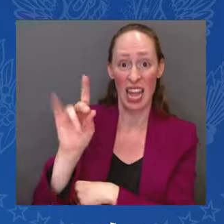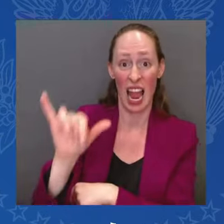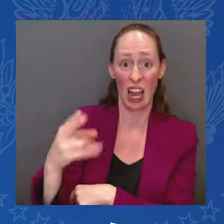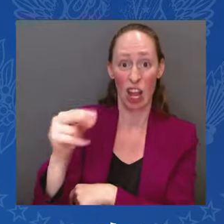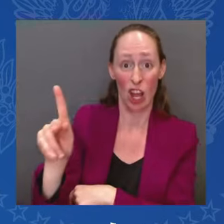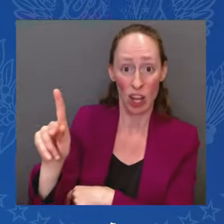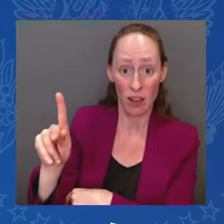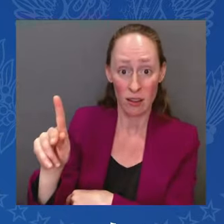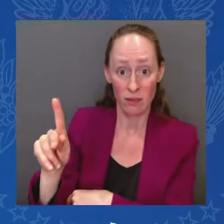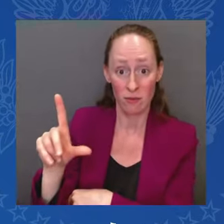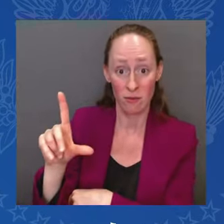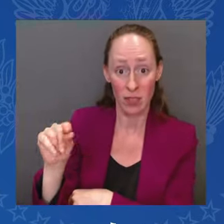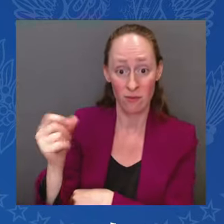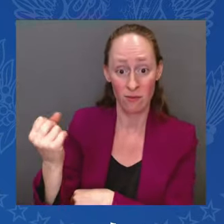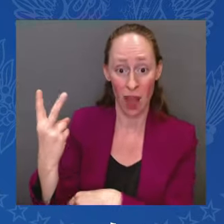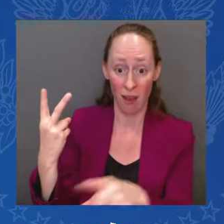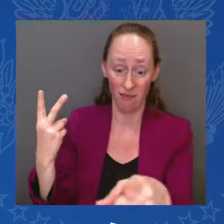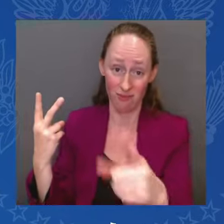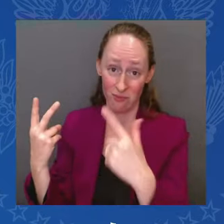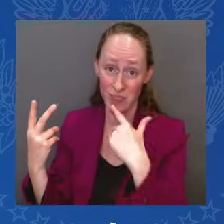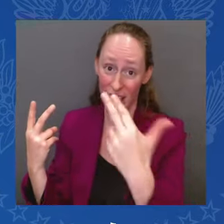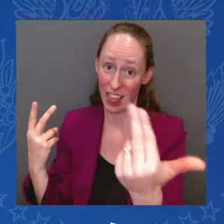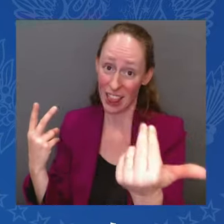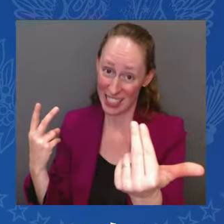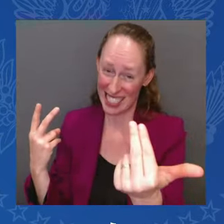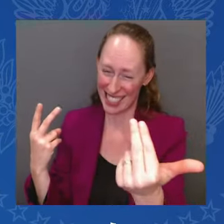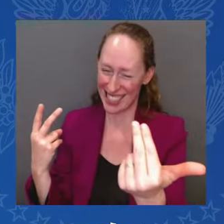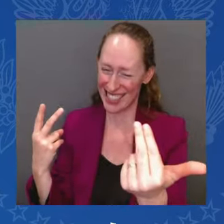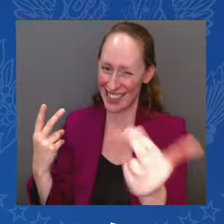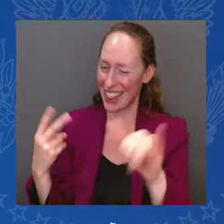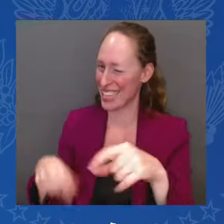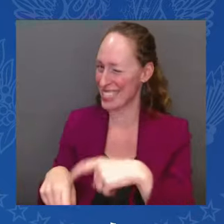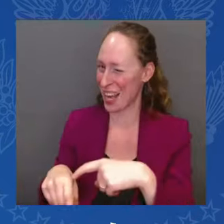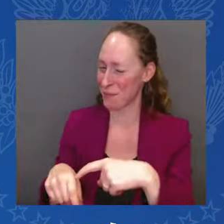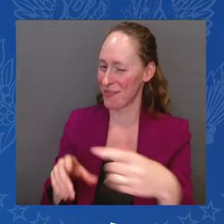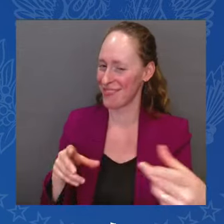but since 2012, will serve as director of the office.